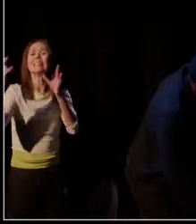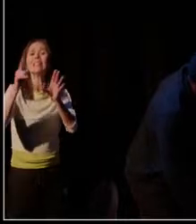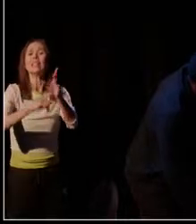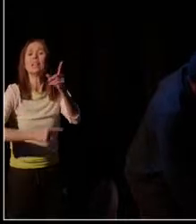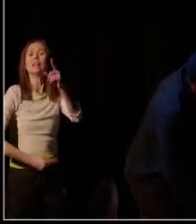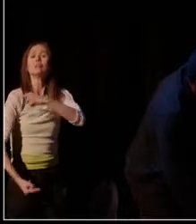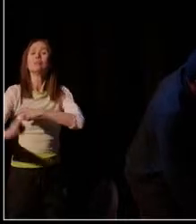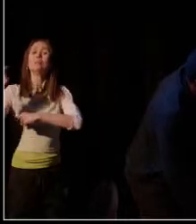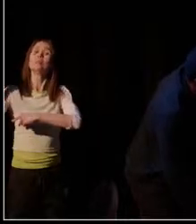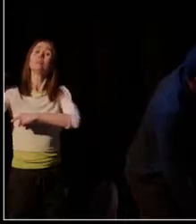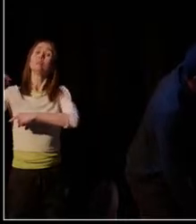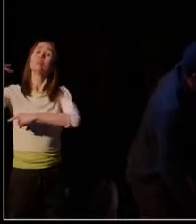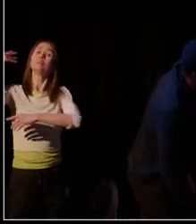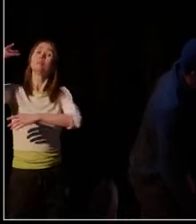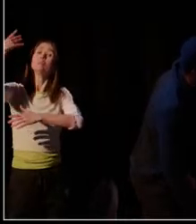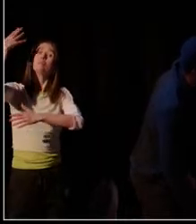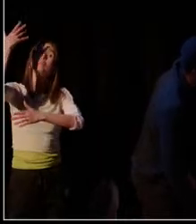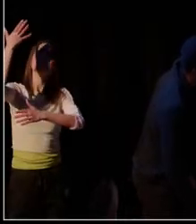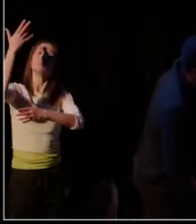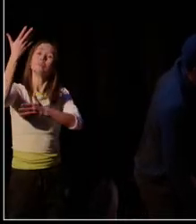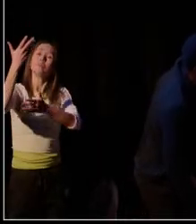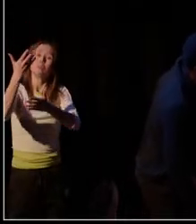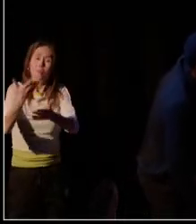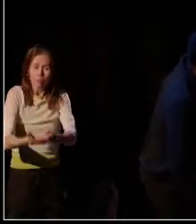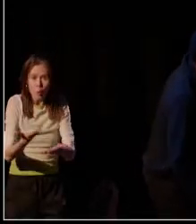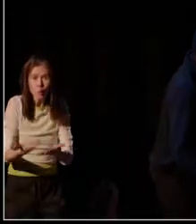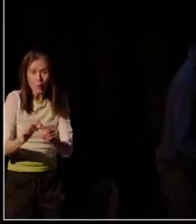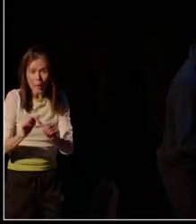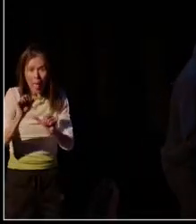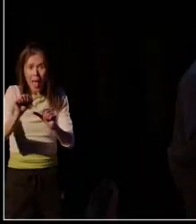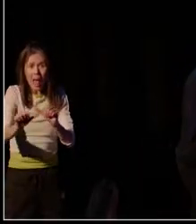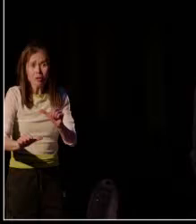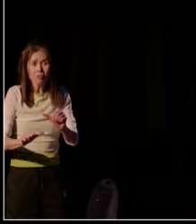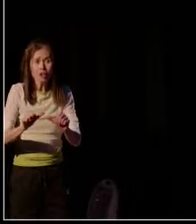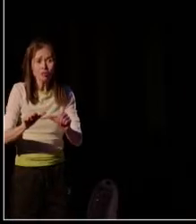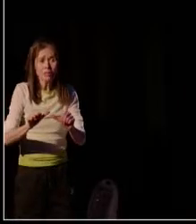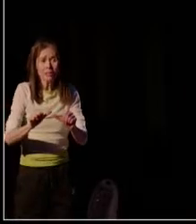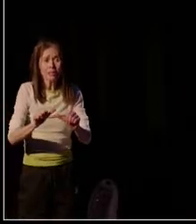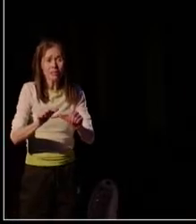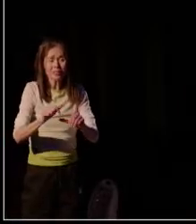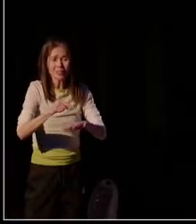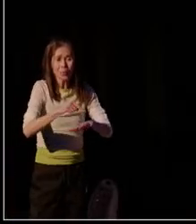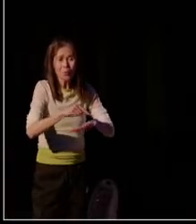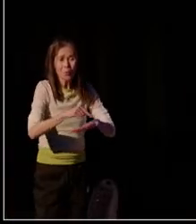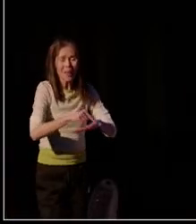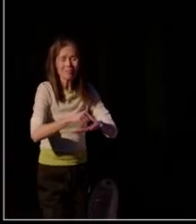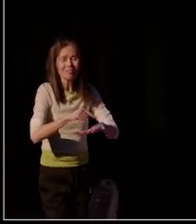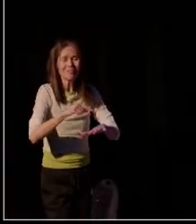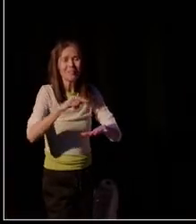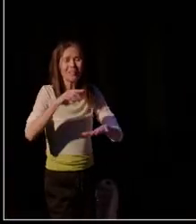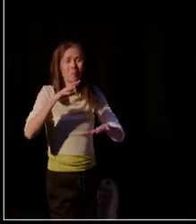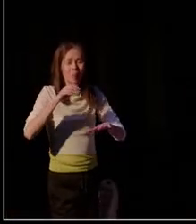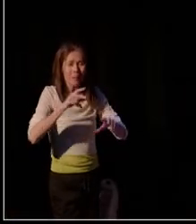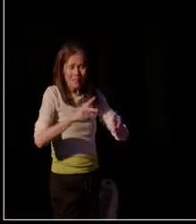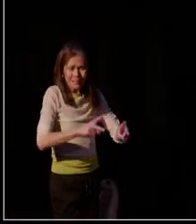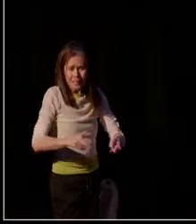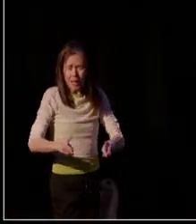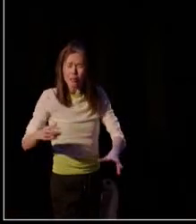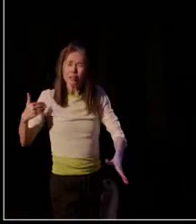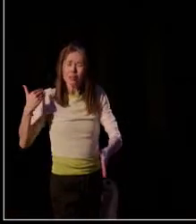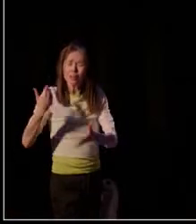I must to a grave. And the little boys too. But you've done enough and performed a saint-like sorrow.